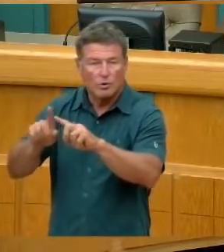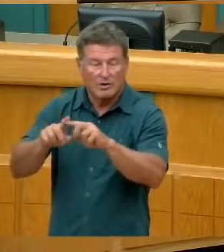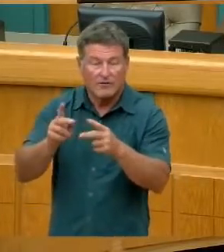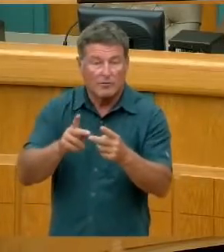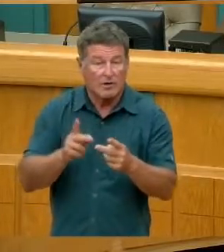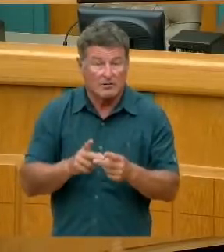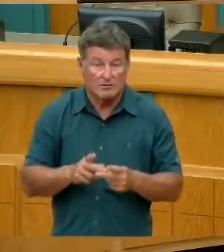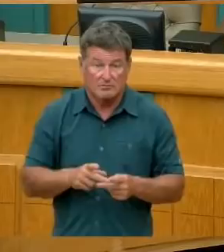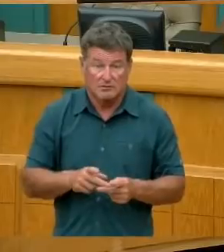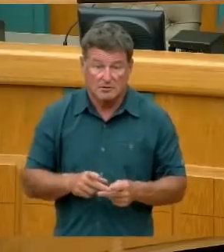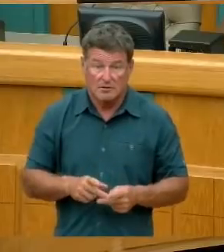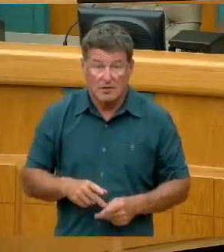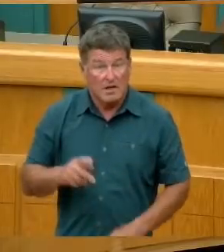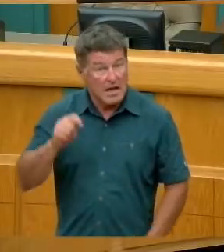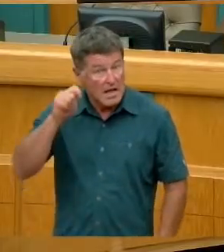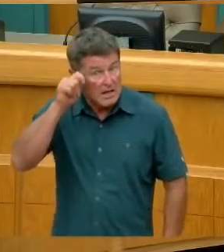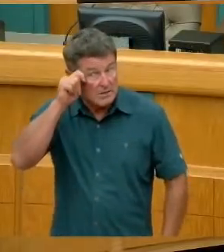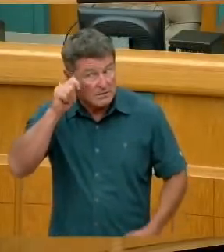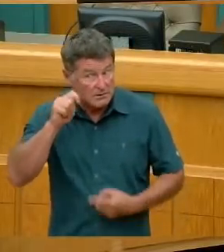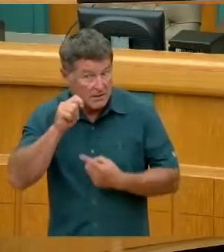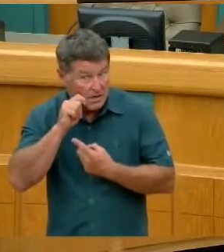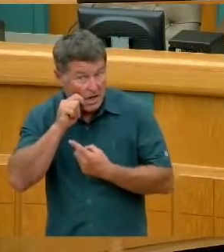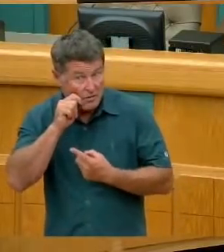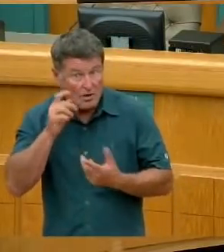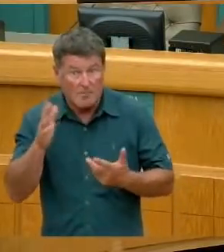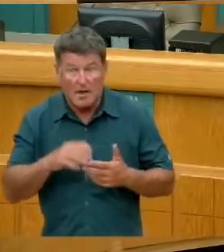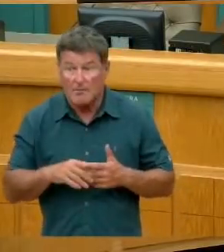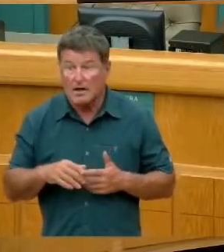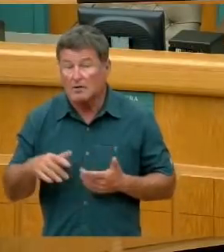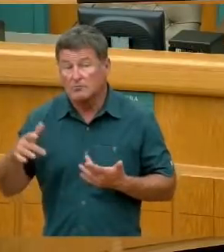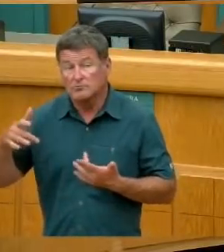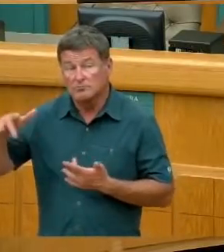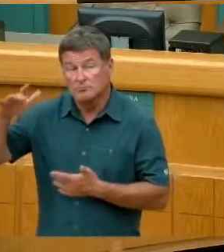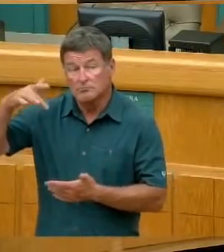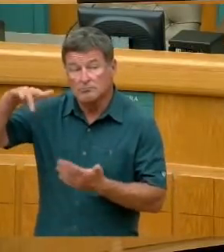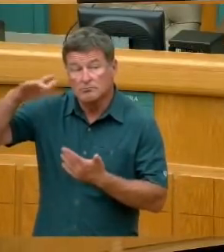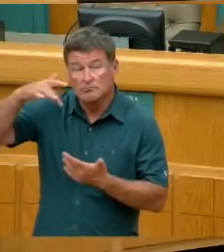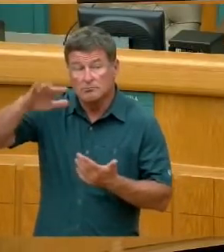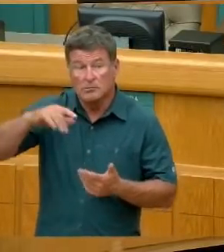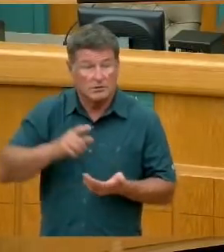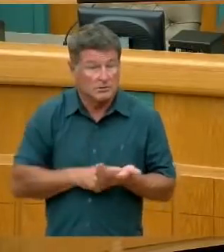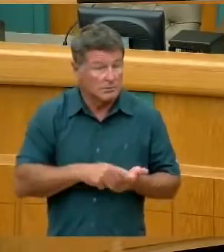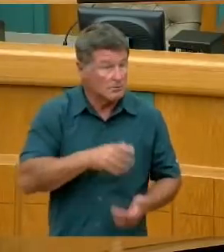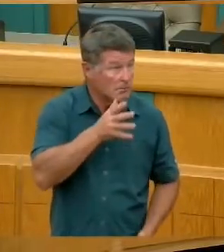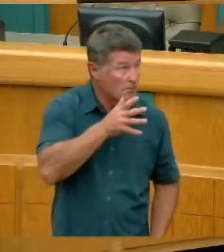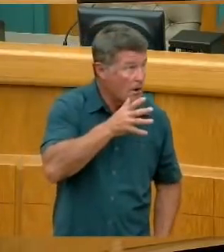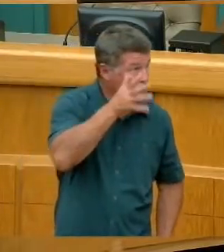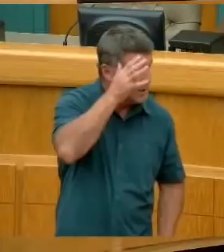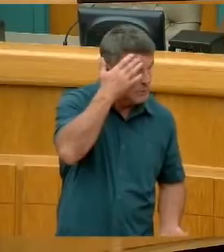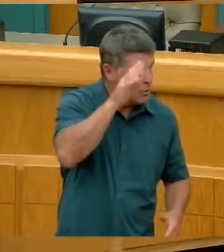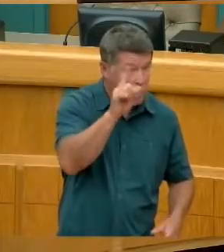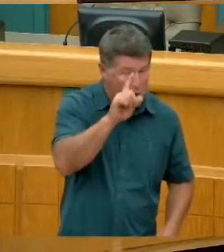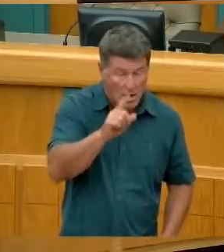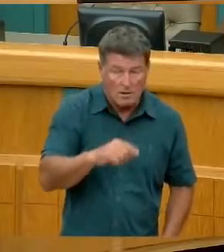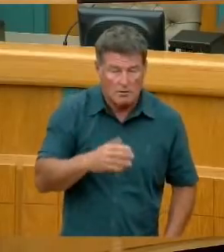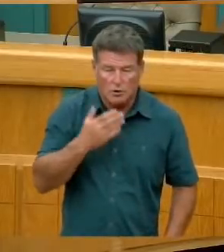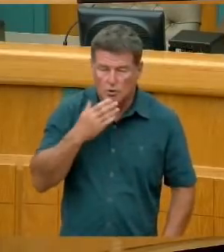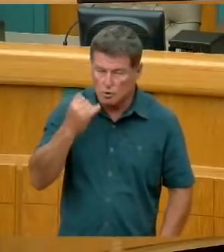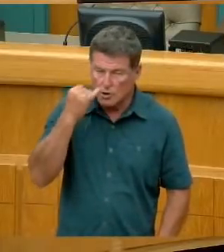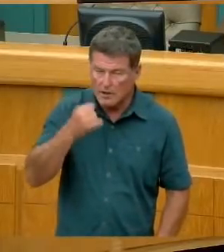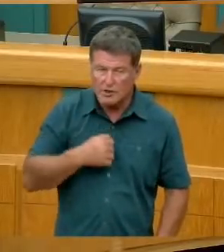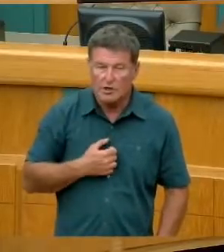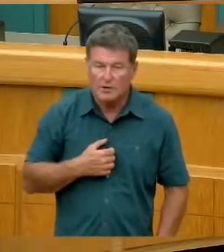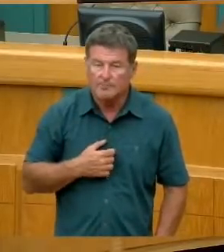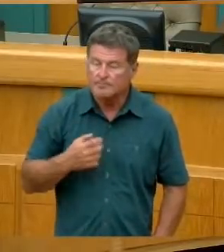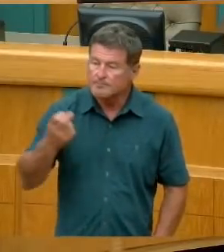able to go to places on their own. So teenagers may be here and there, and sometimes you don't know where they're at. And